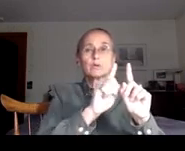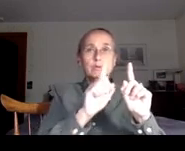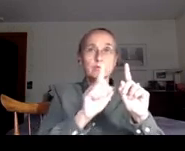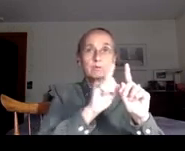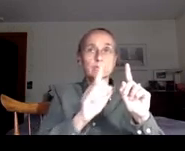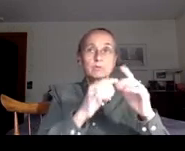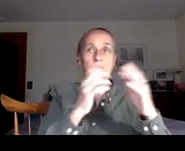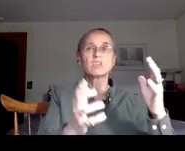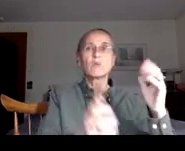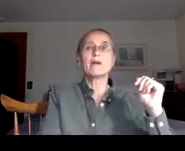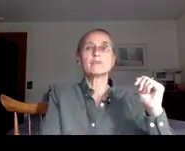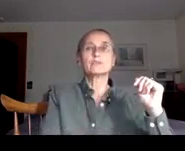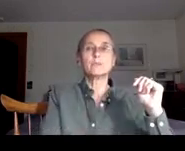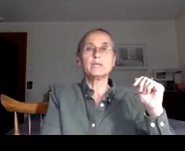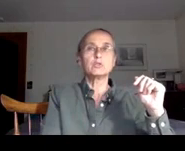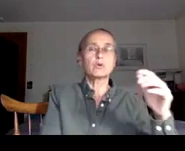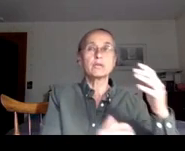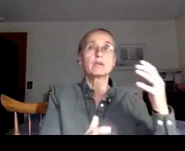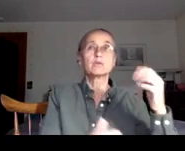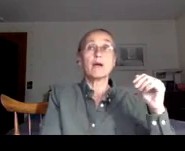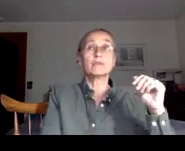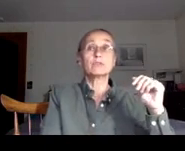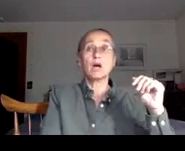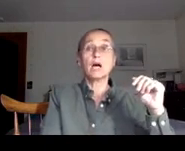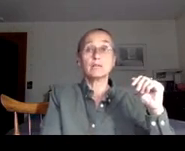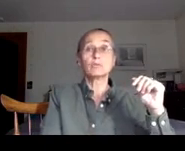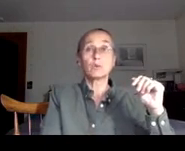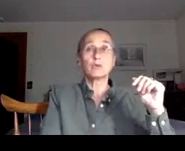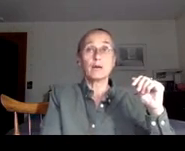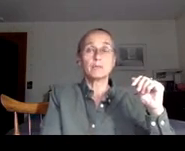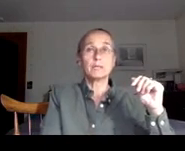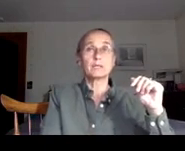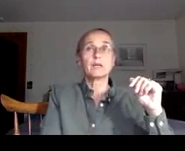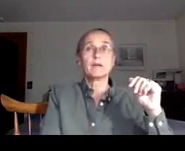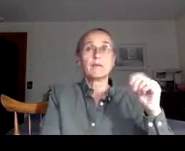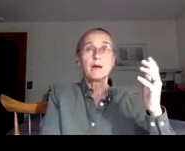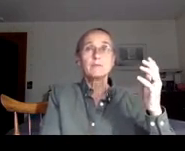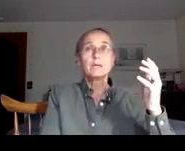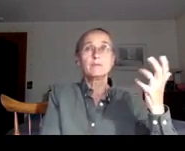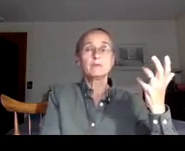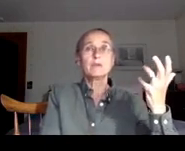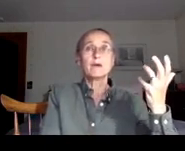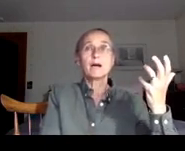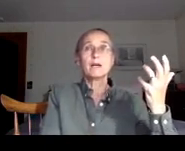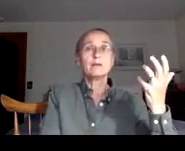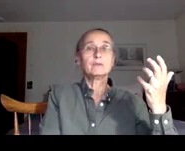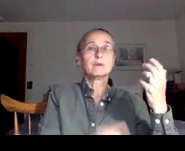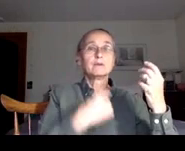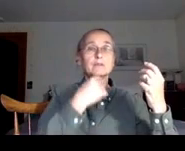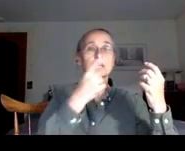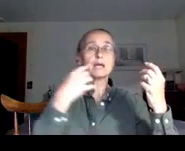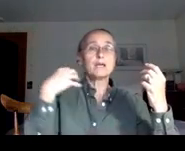word telegraphic speech or telegraphic sign is what's happening. That means if